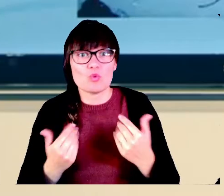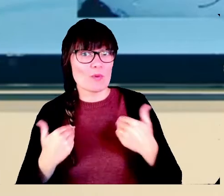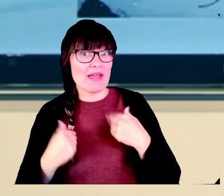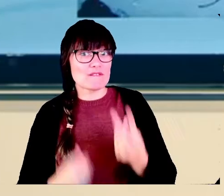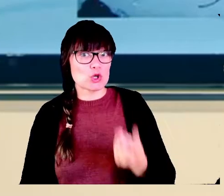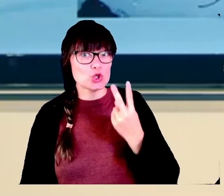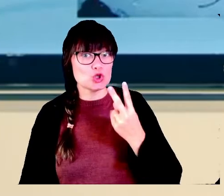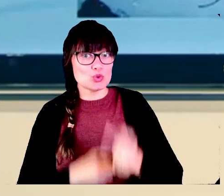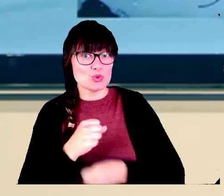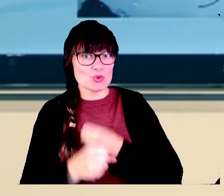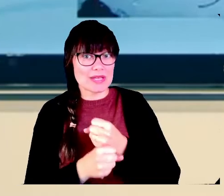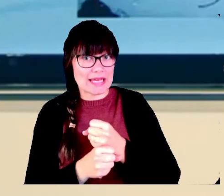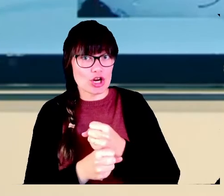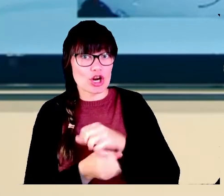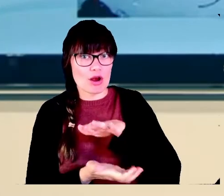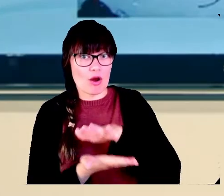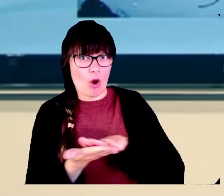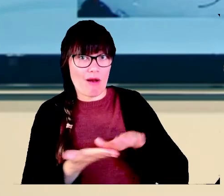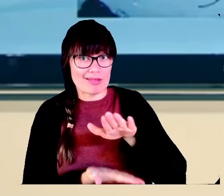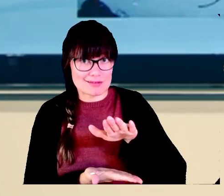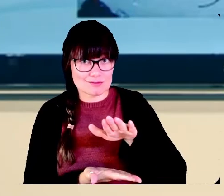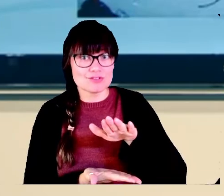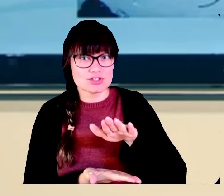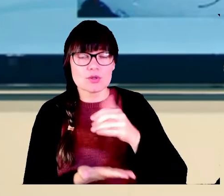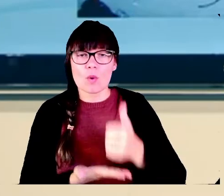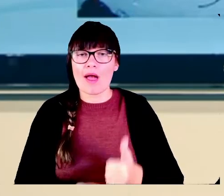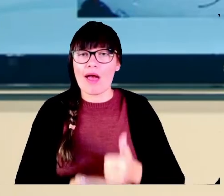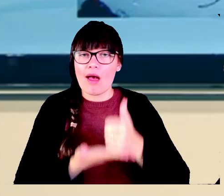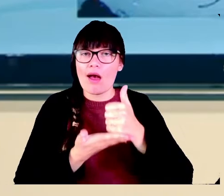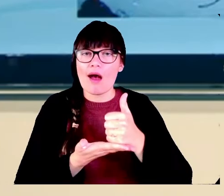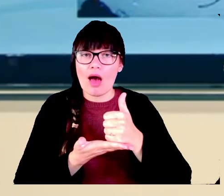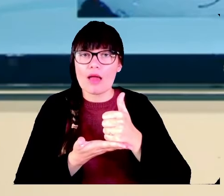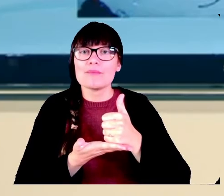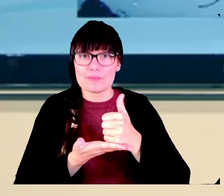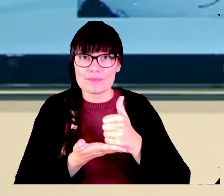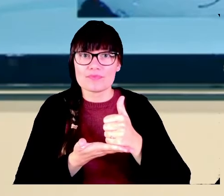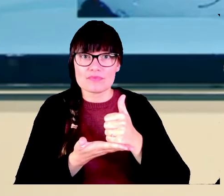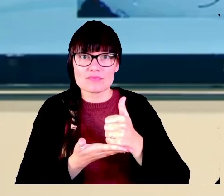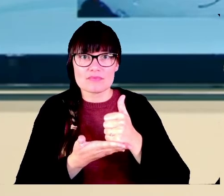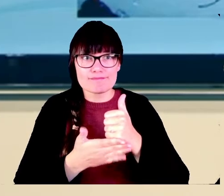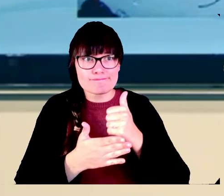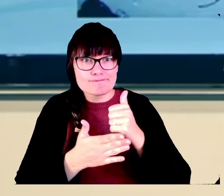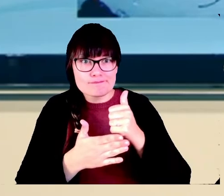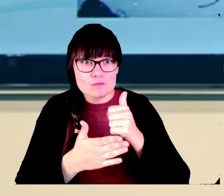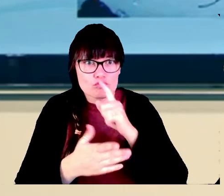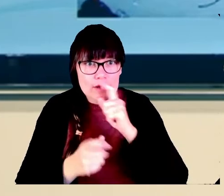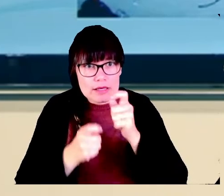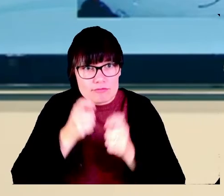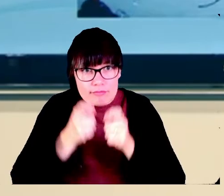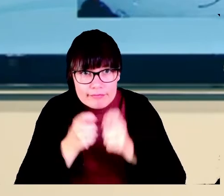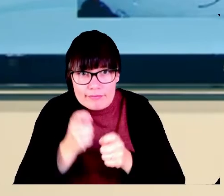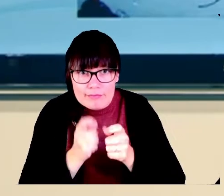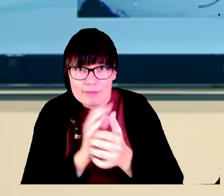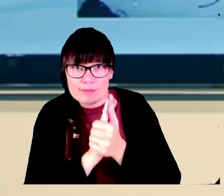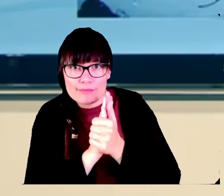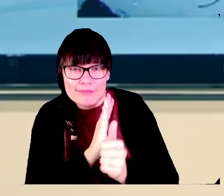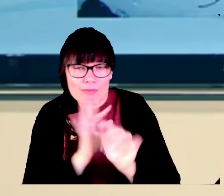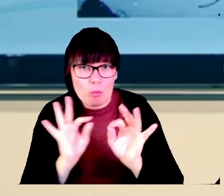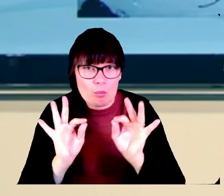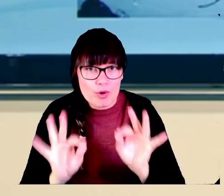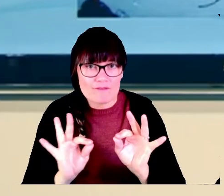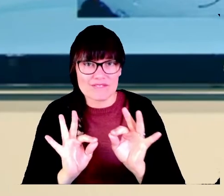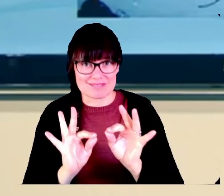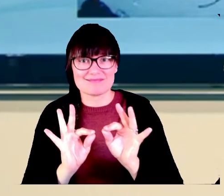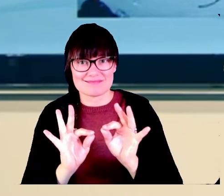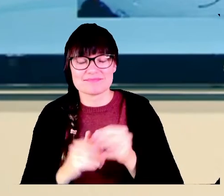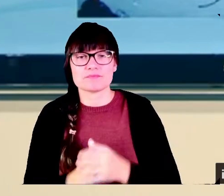and institutions that are designed to help you develop your skills for this particular thing, for studio art.